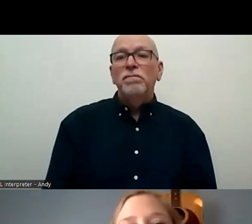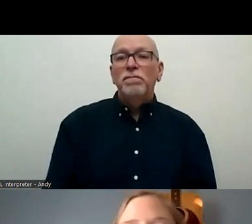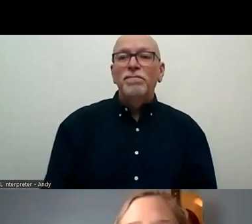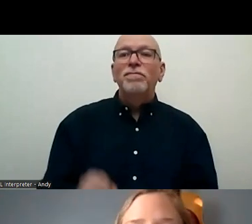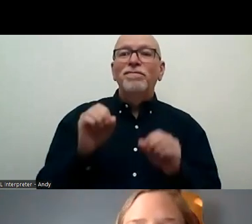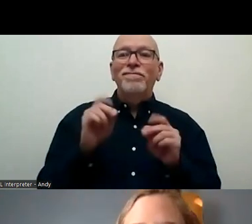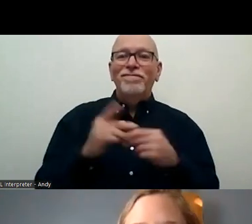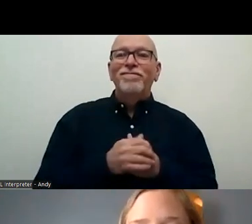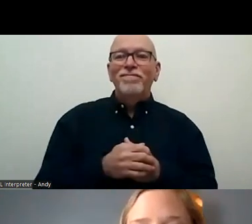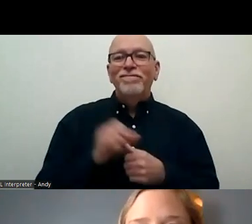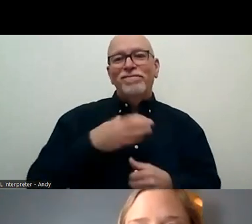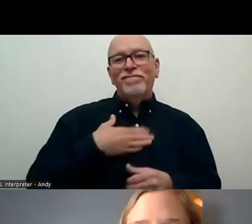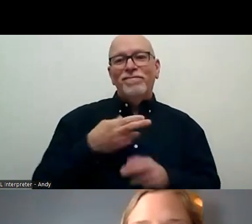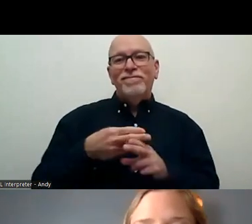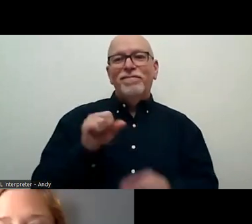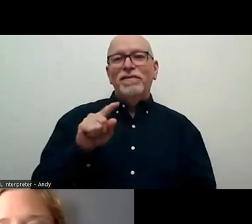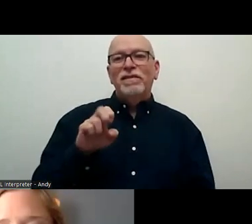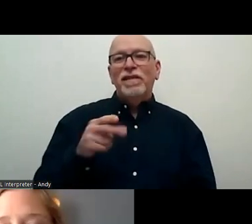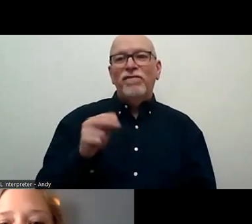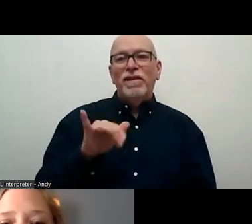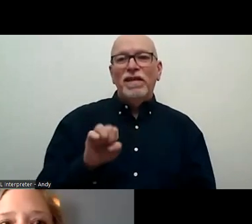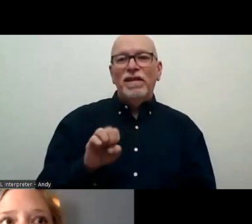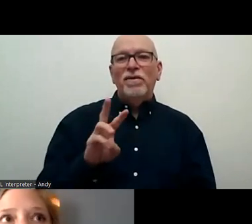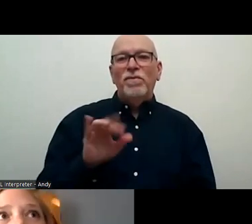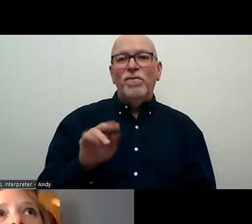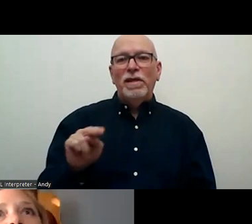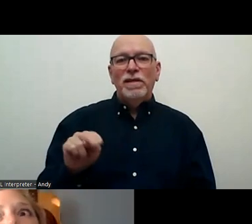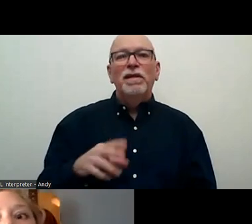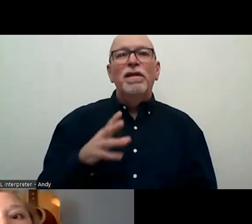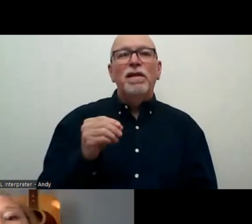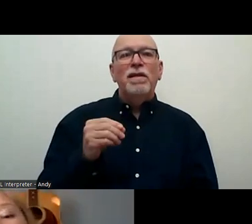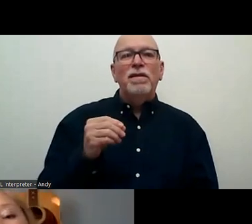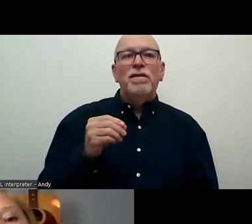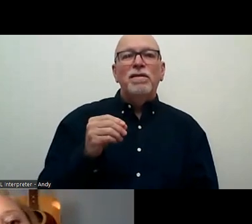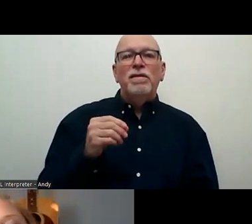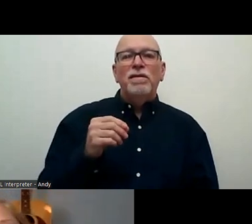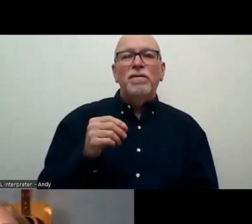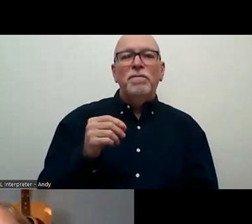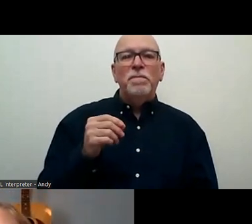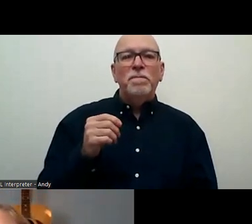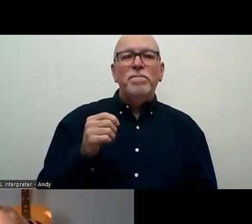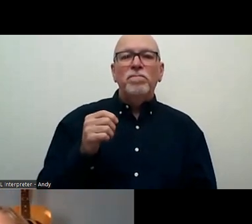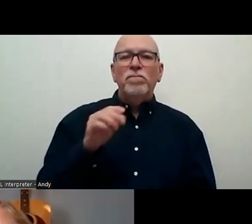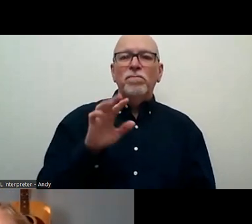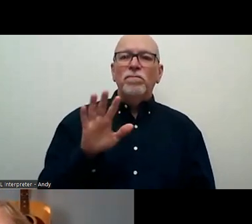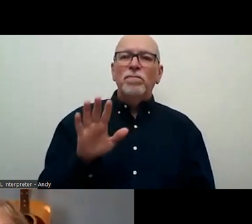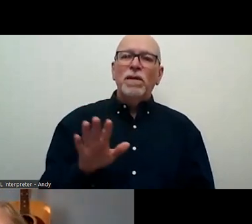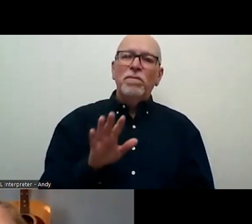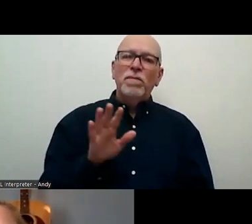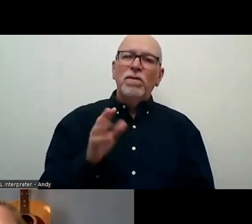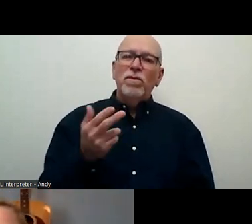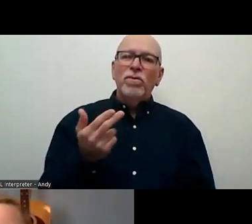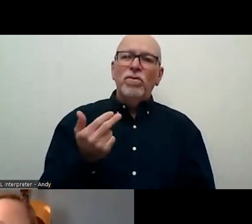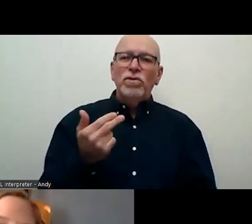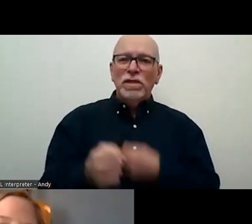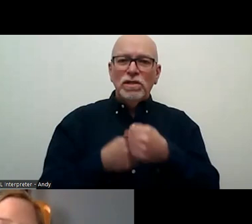okay so my name is stephanie winn and um about 13